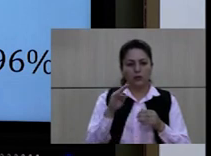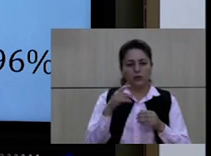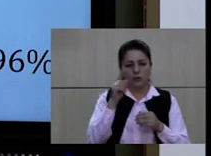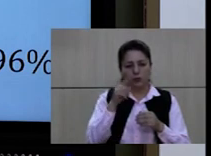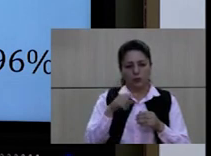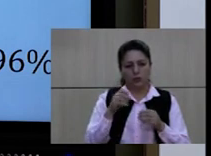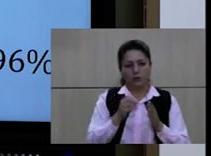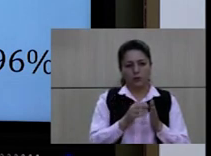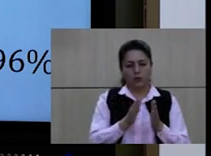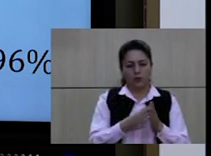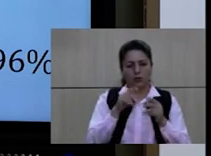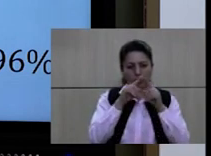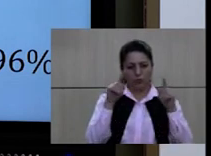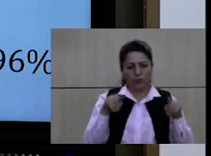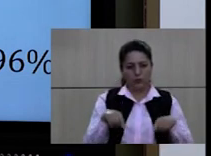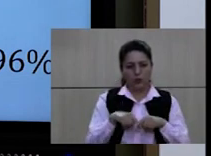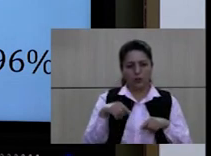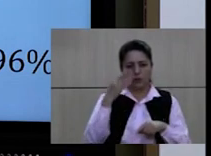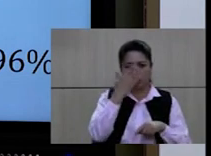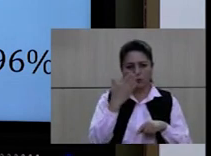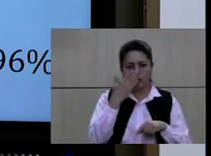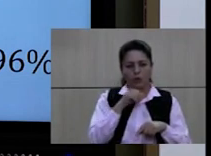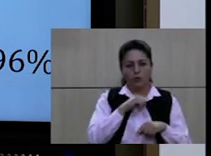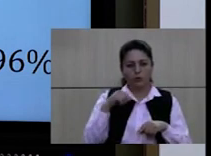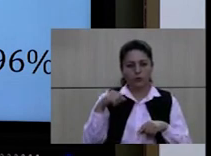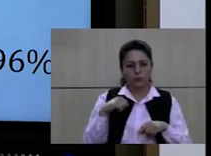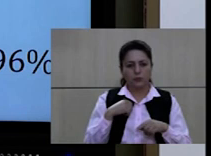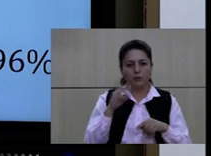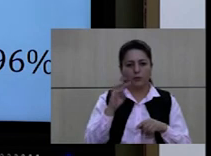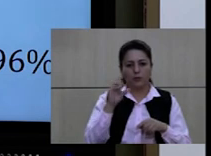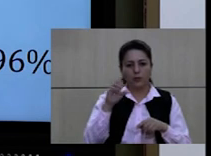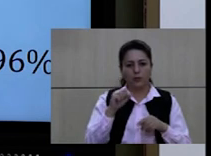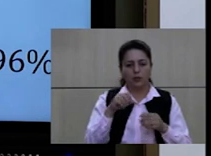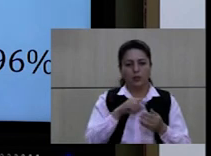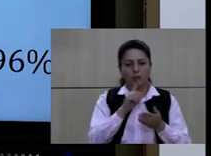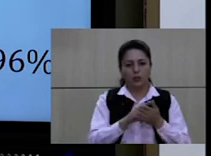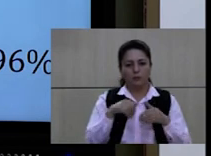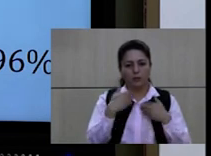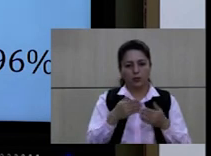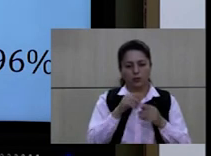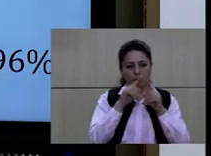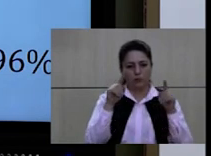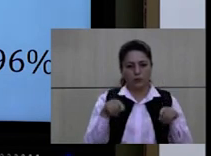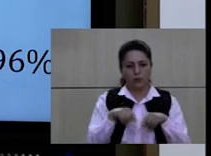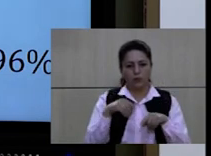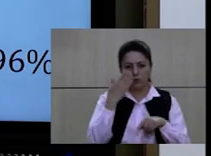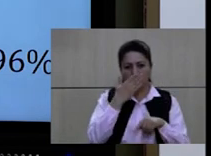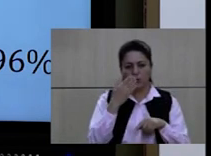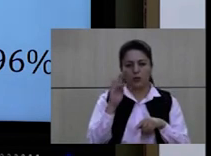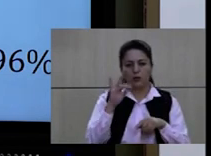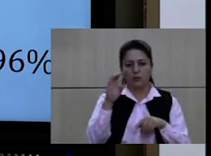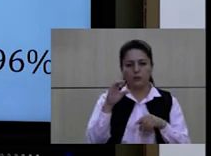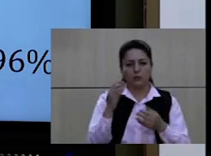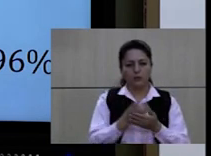shtrixda belgilangan to'rt burchakning yuzini o'zimizda masala shartida berilgan to'rt burchakning yuziga nisbatini